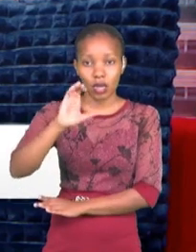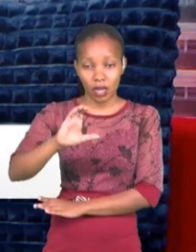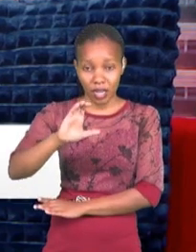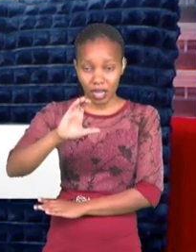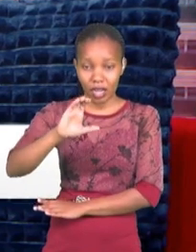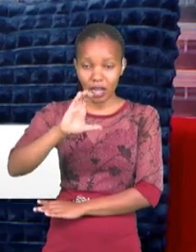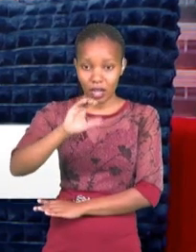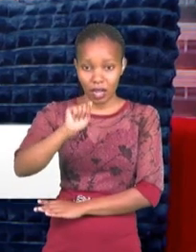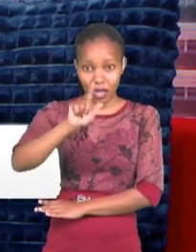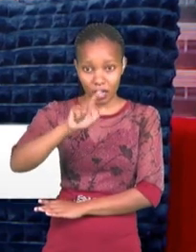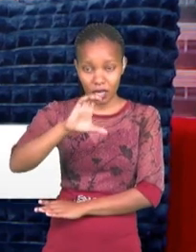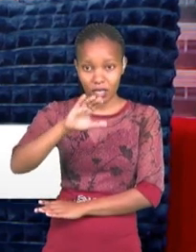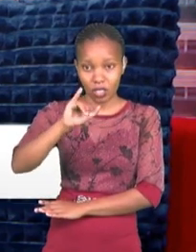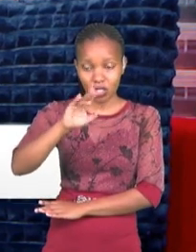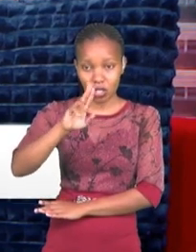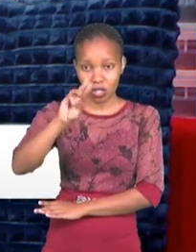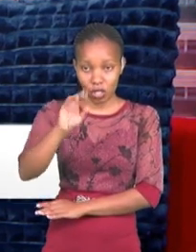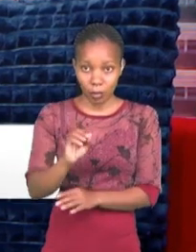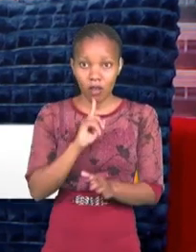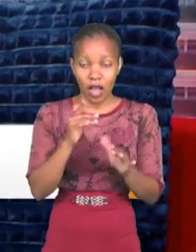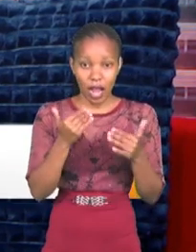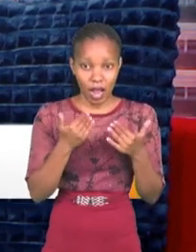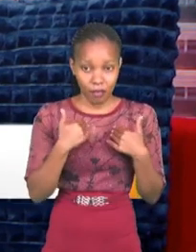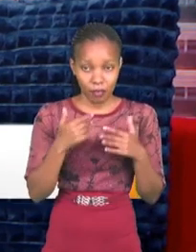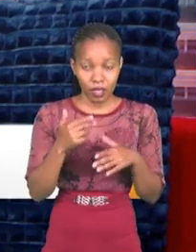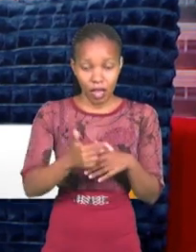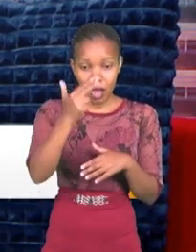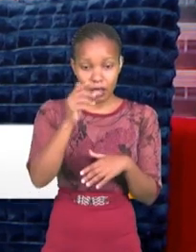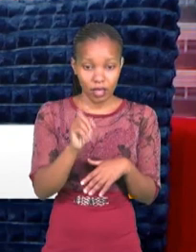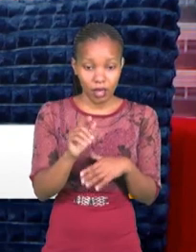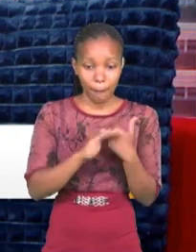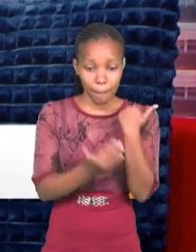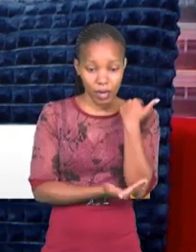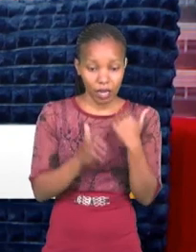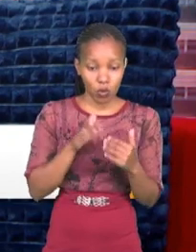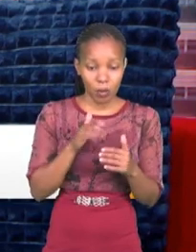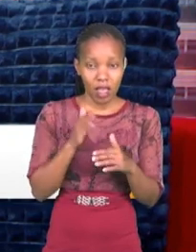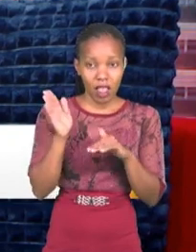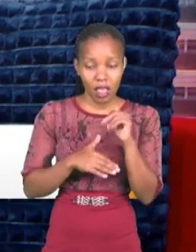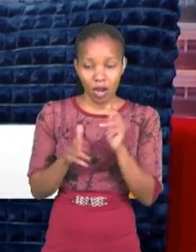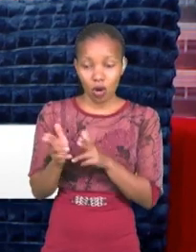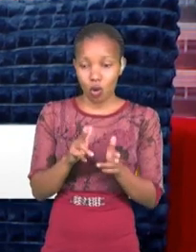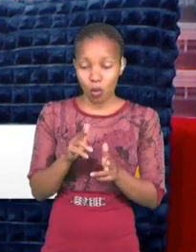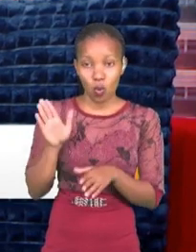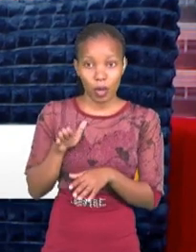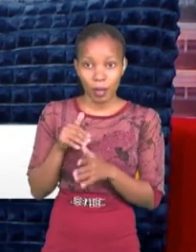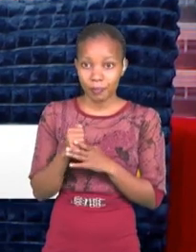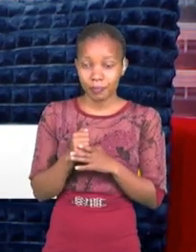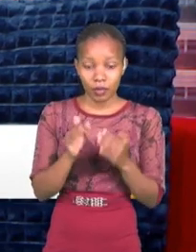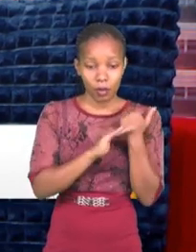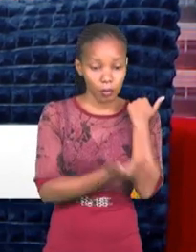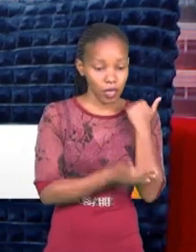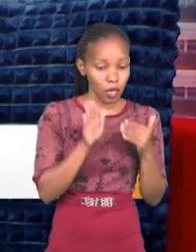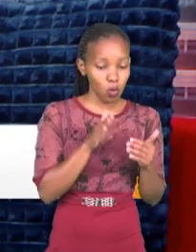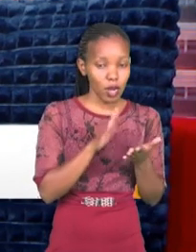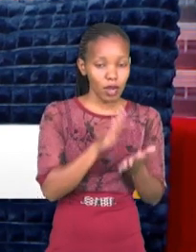protein. There is a 1.5 times bigger, higher needs in pregnant ladies than normal ladies. So pregnant ladies need